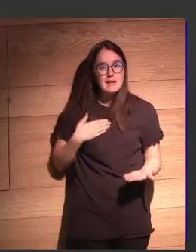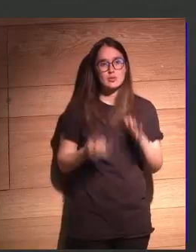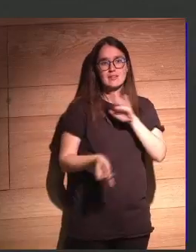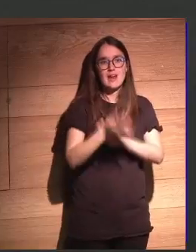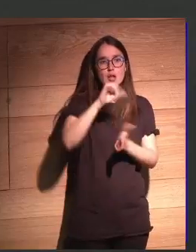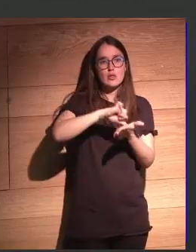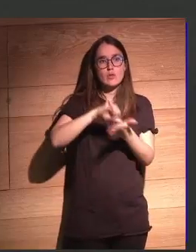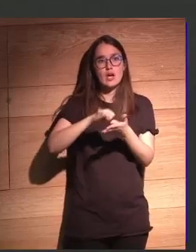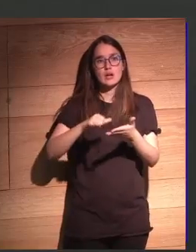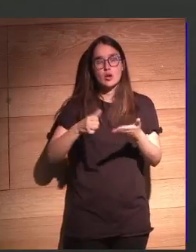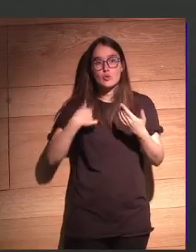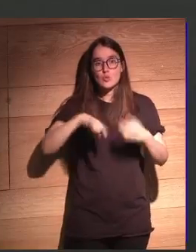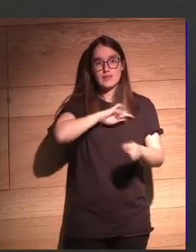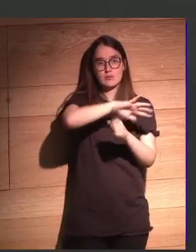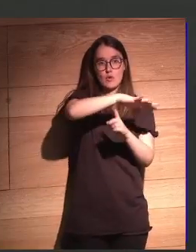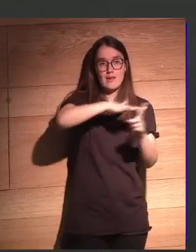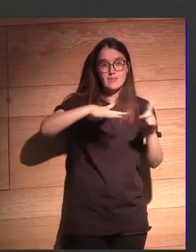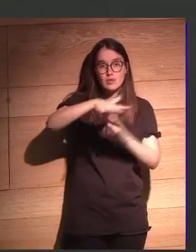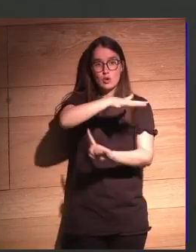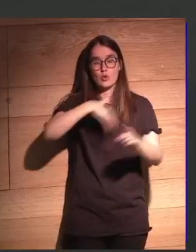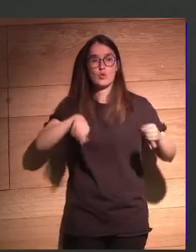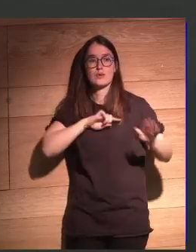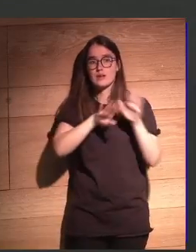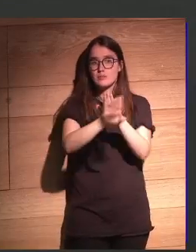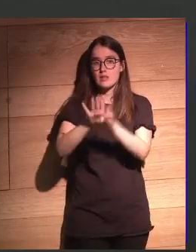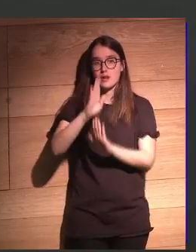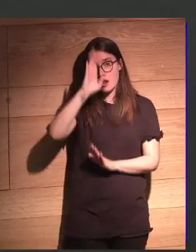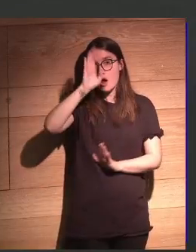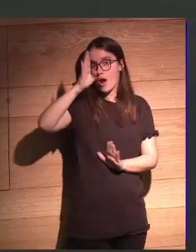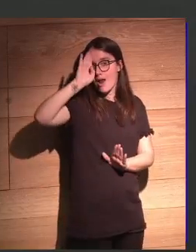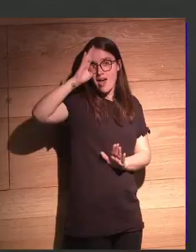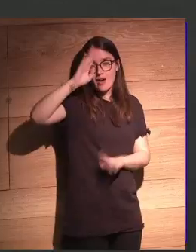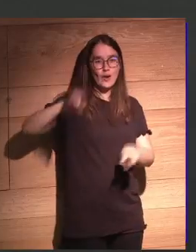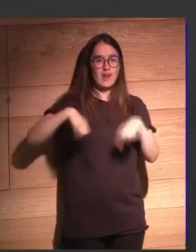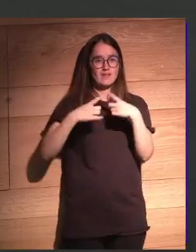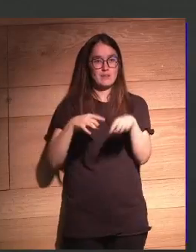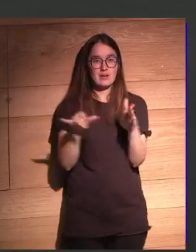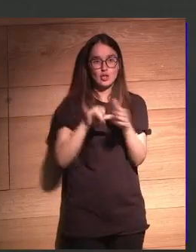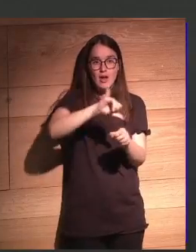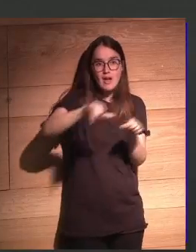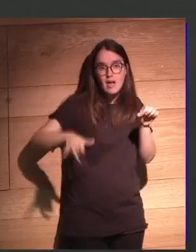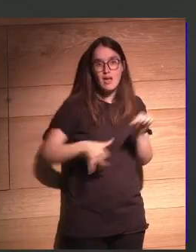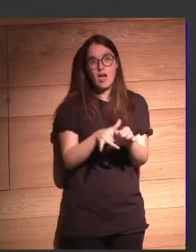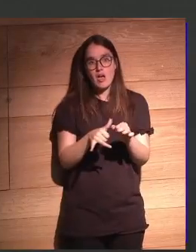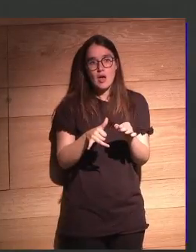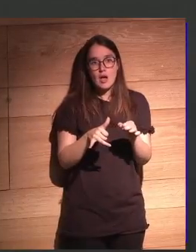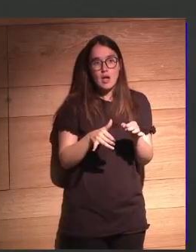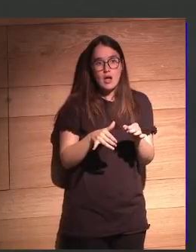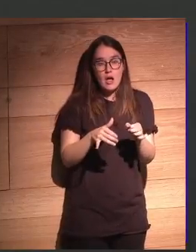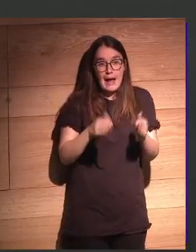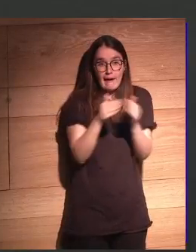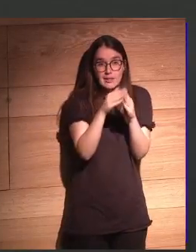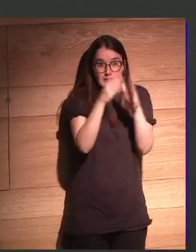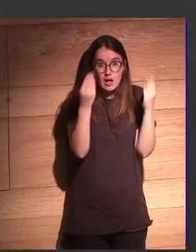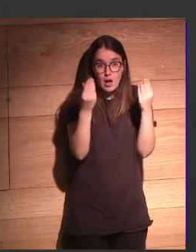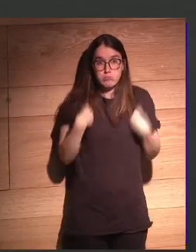his book. We live in the neighborhoods. We want to make the city with the neighbors that we greet every day, with the family that we have around us.